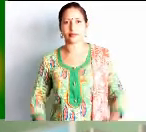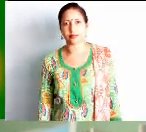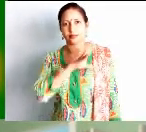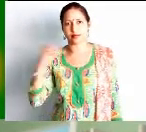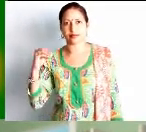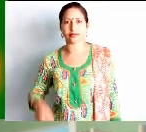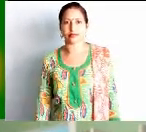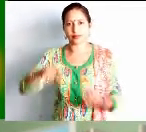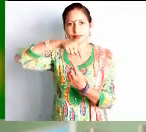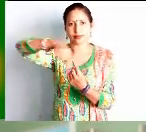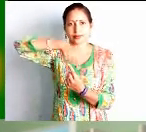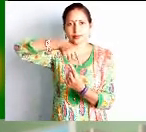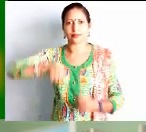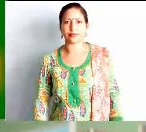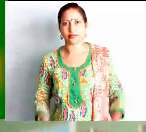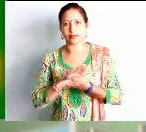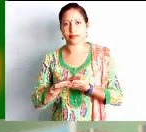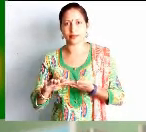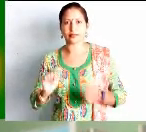and surroundings clean.